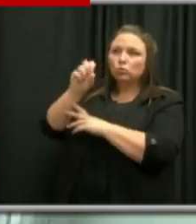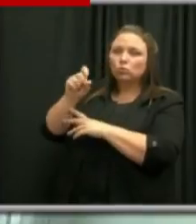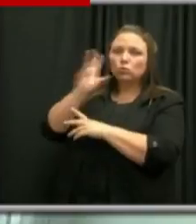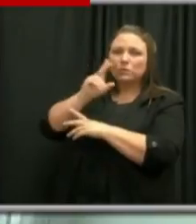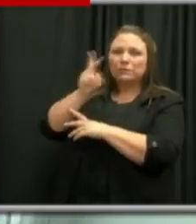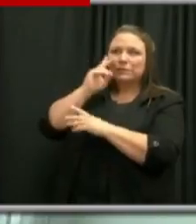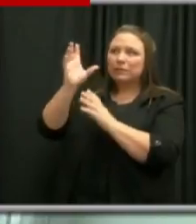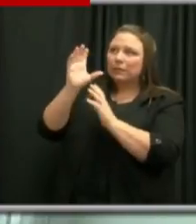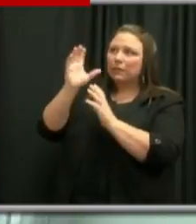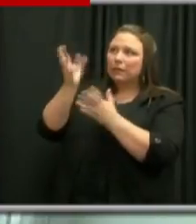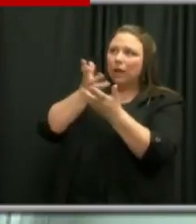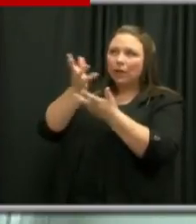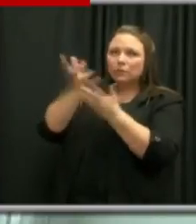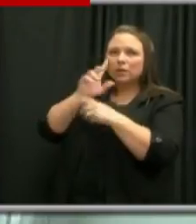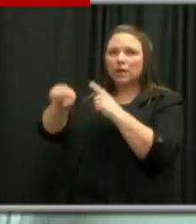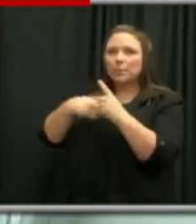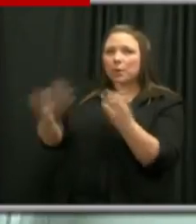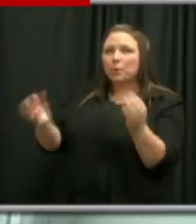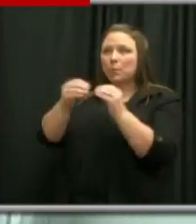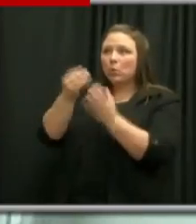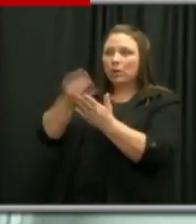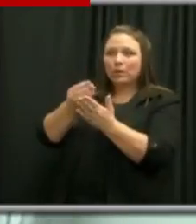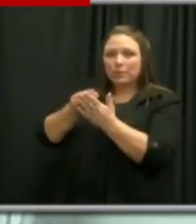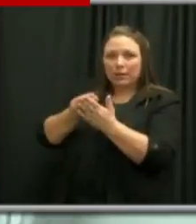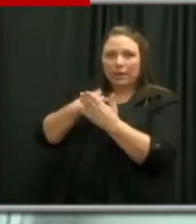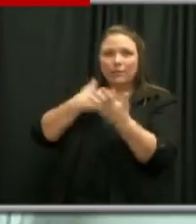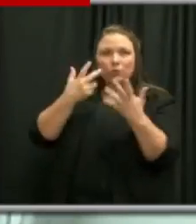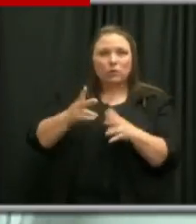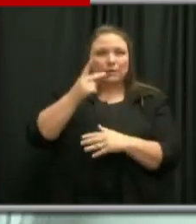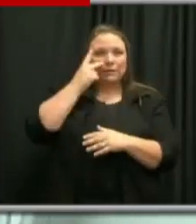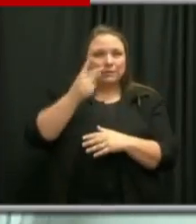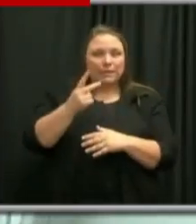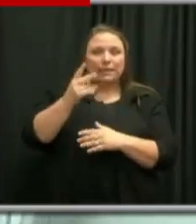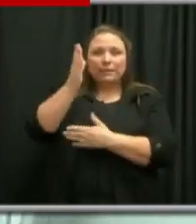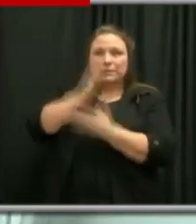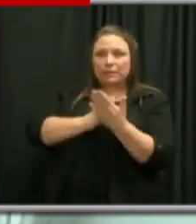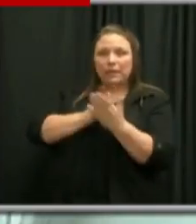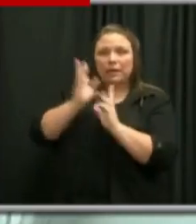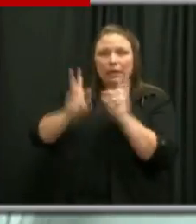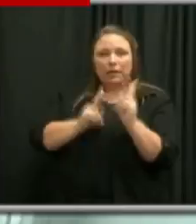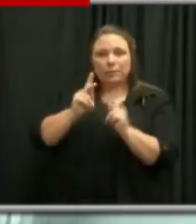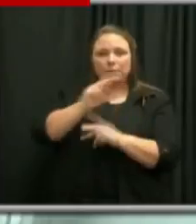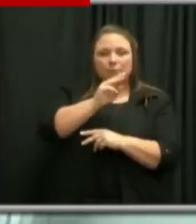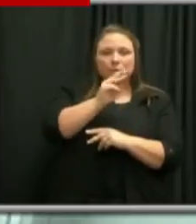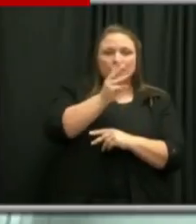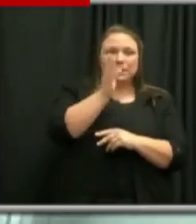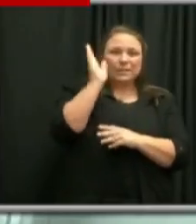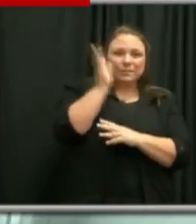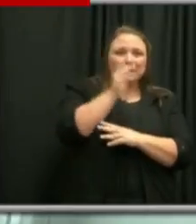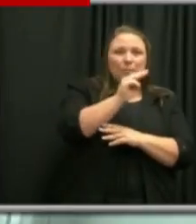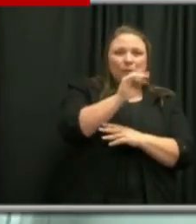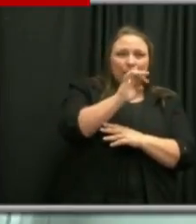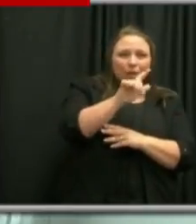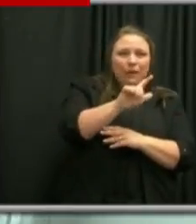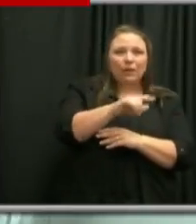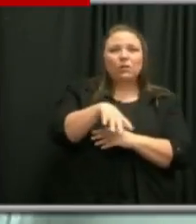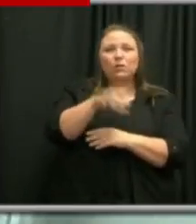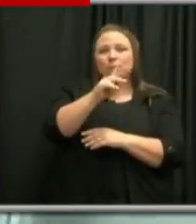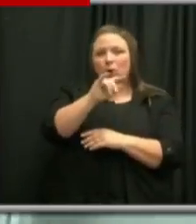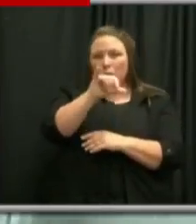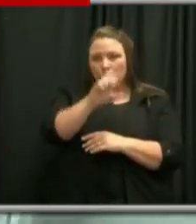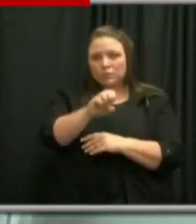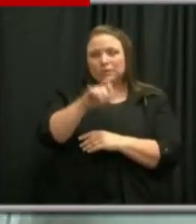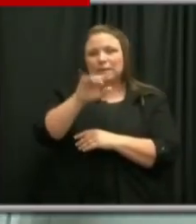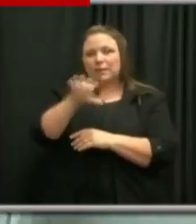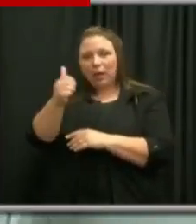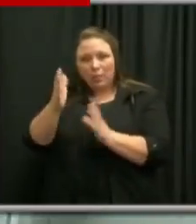about potentially more funding. I've already seen Speakers McConnell and Schumer and Speaker Pelosi,